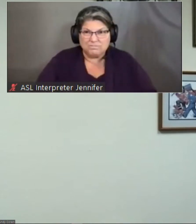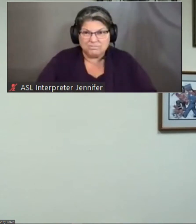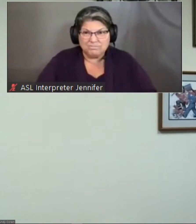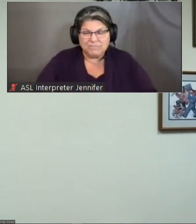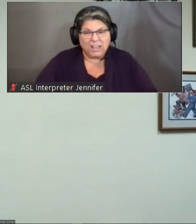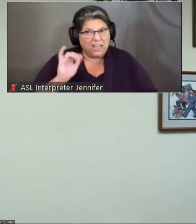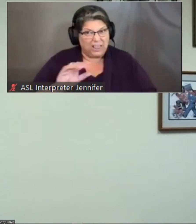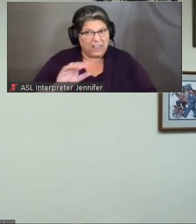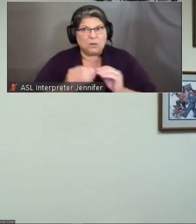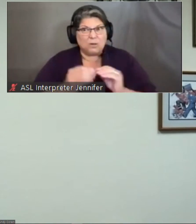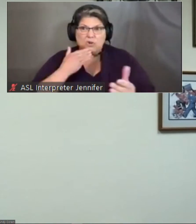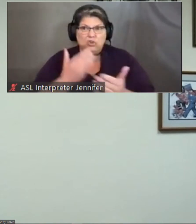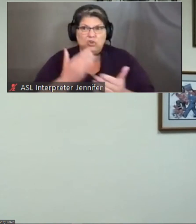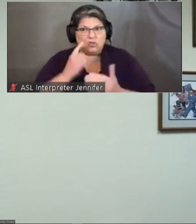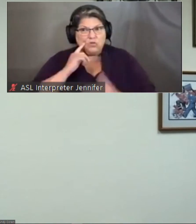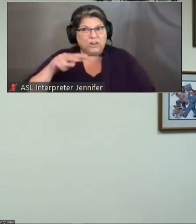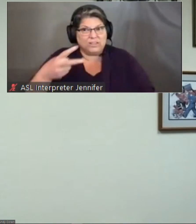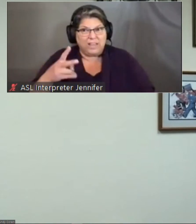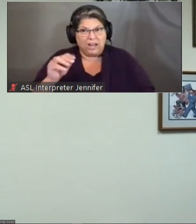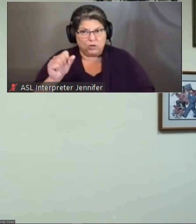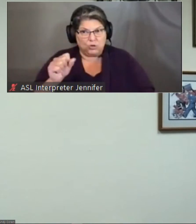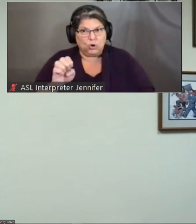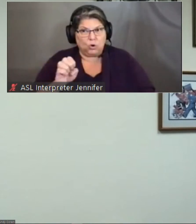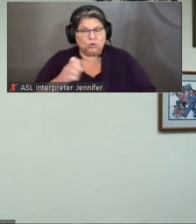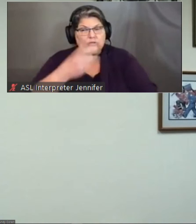for our second doses completing